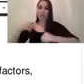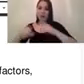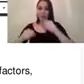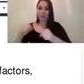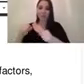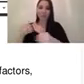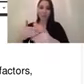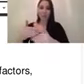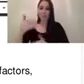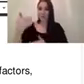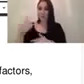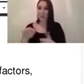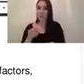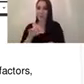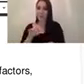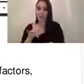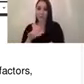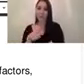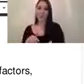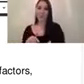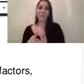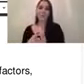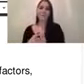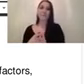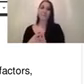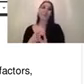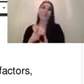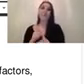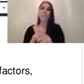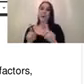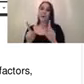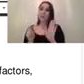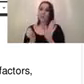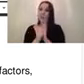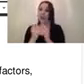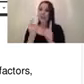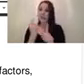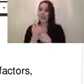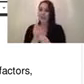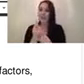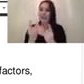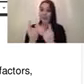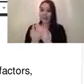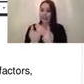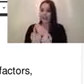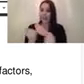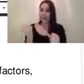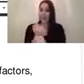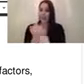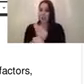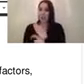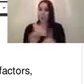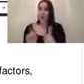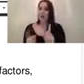vision algorithms, but sometimes the right thing to do is to maybe to change the camera or the